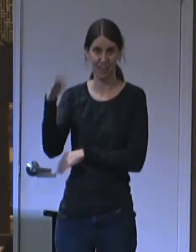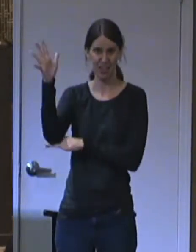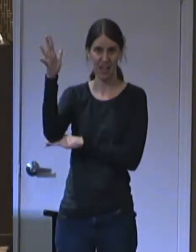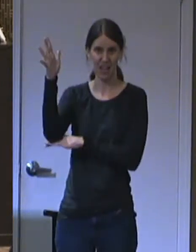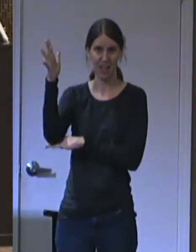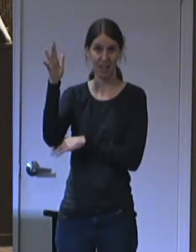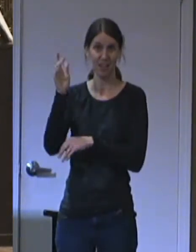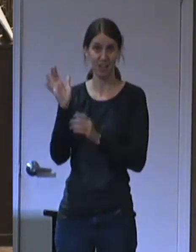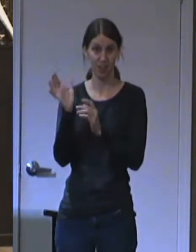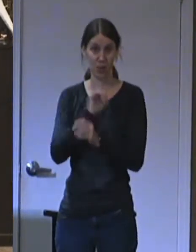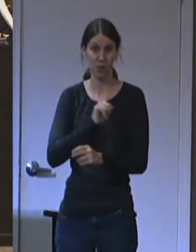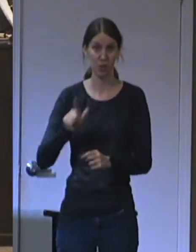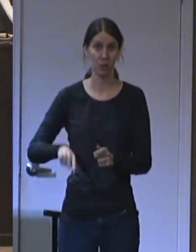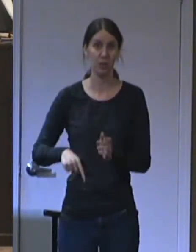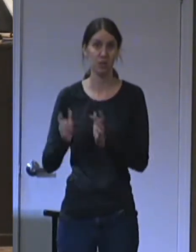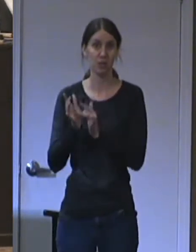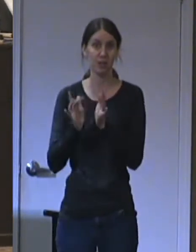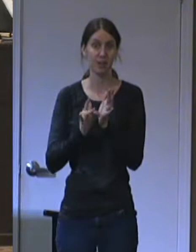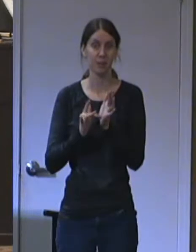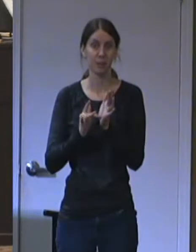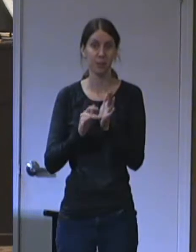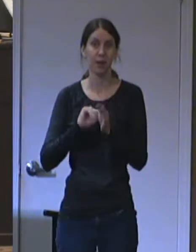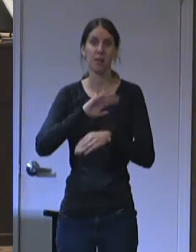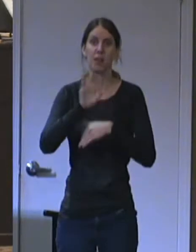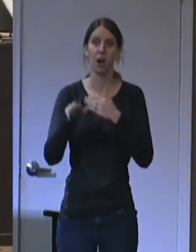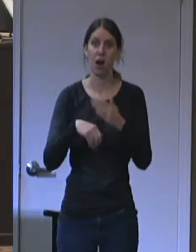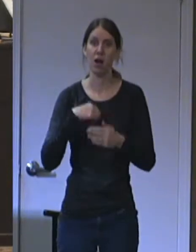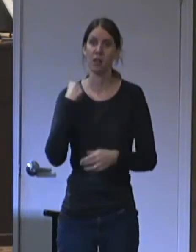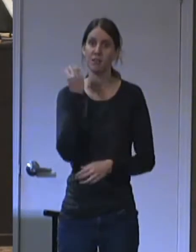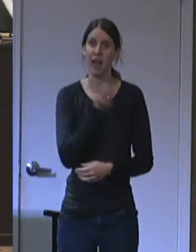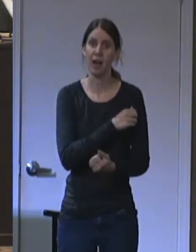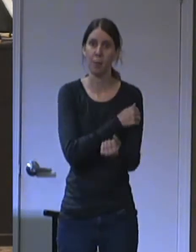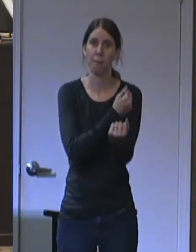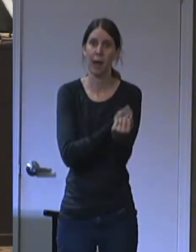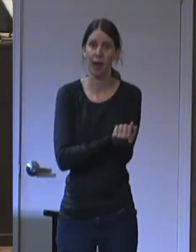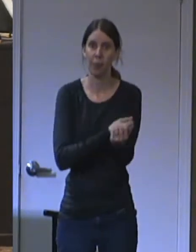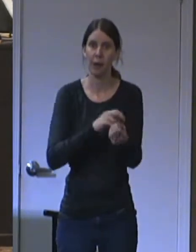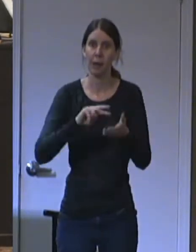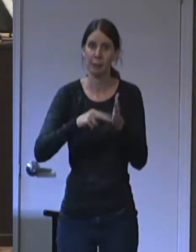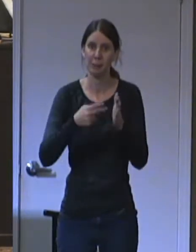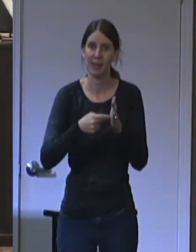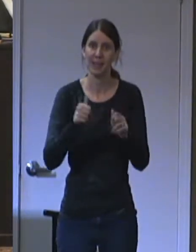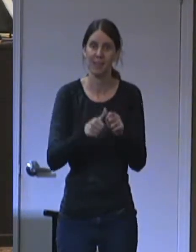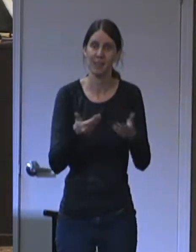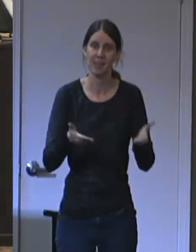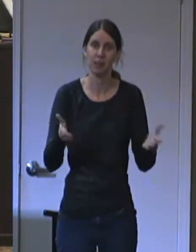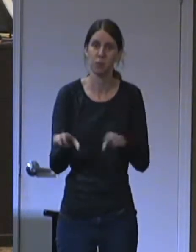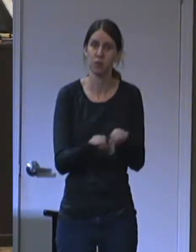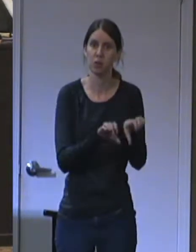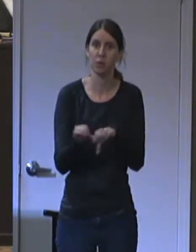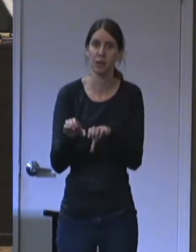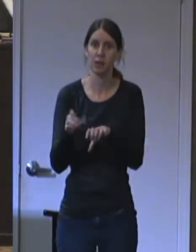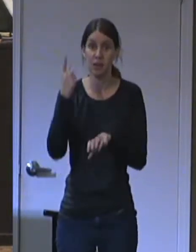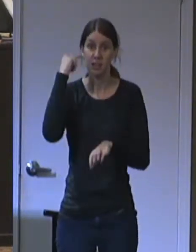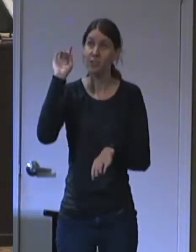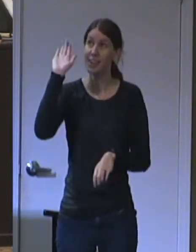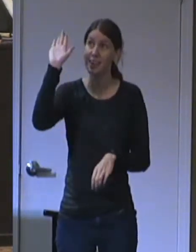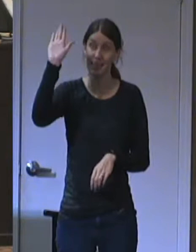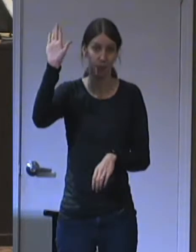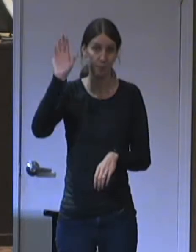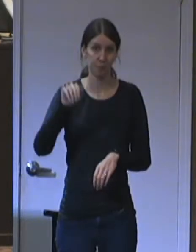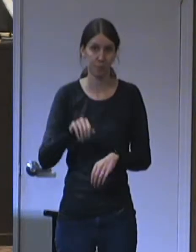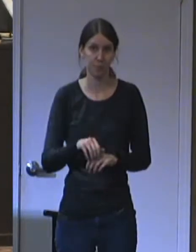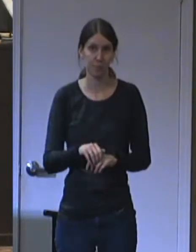Jesus Christ, then all of our power, all of our purpose, everything that we're doing is for Him.